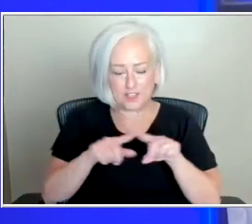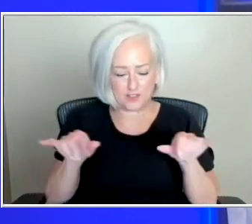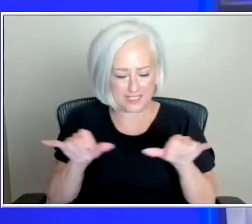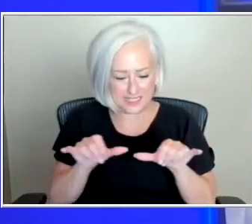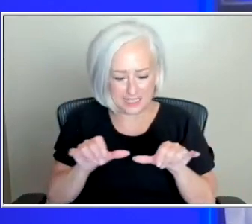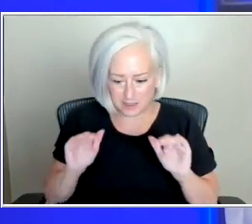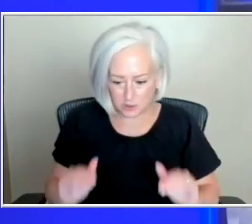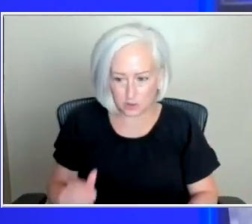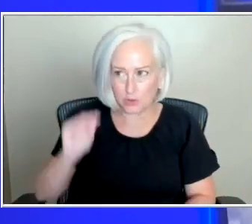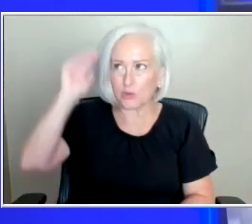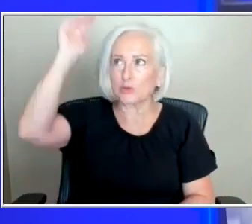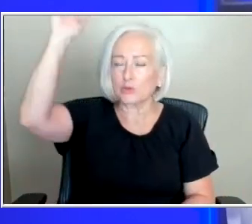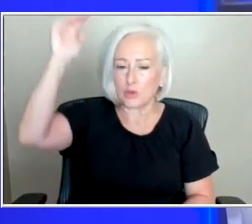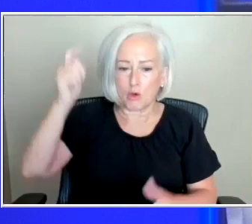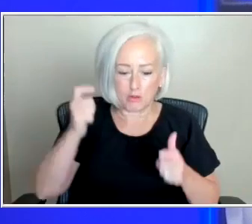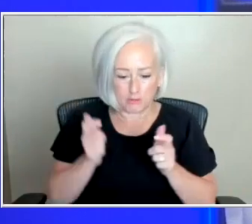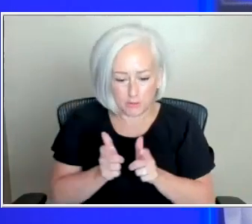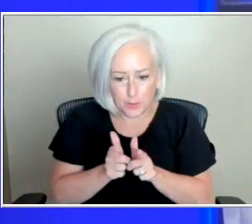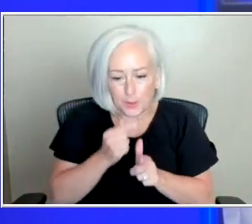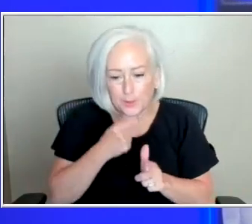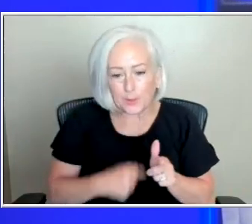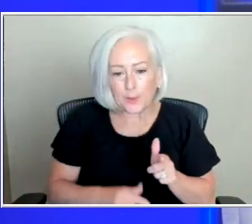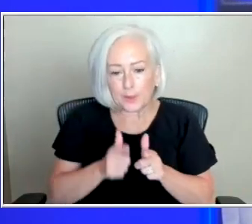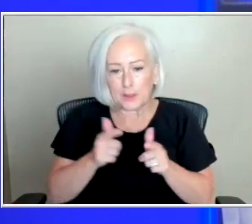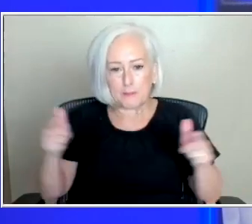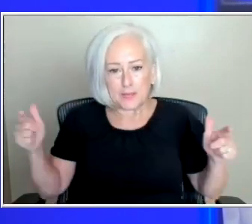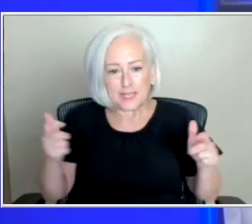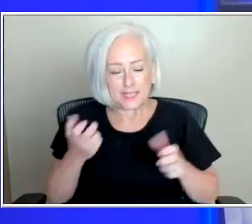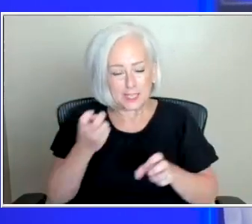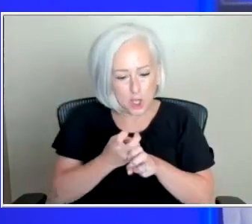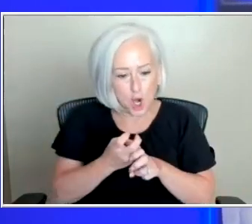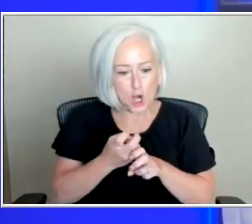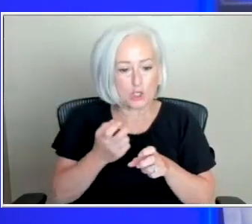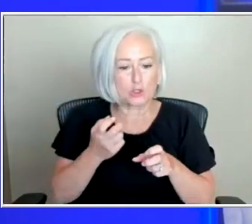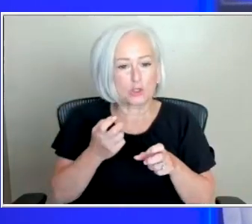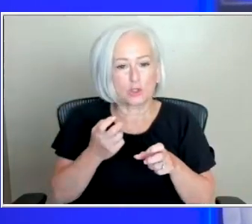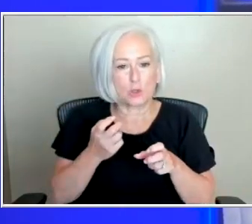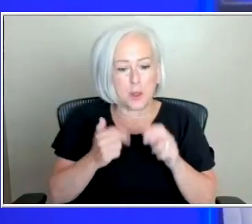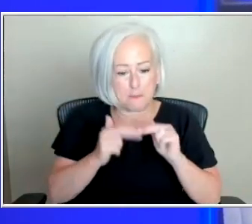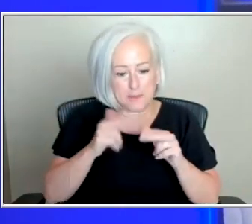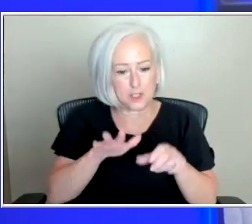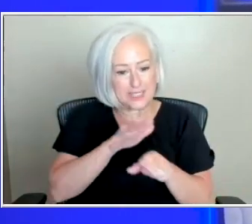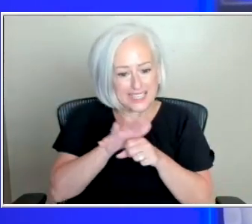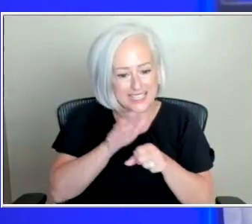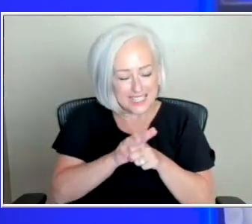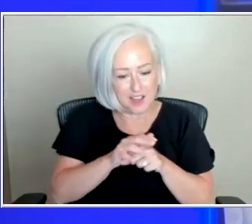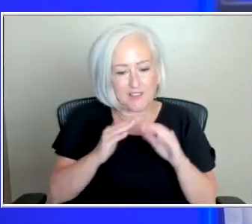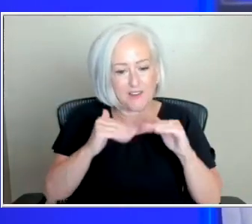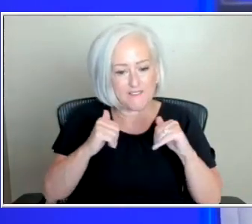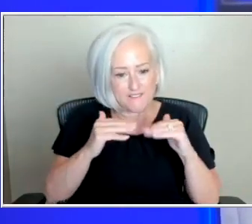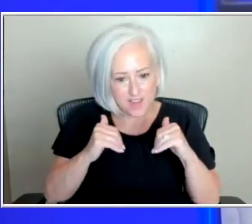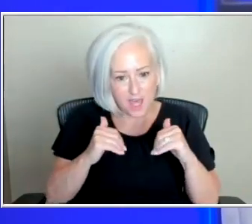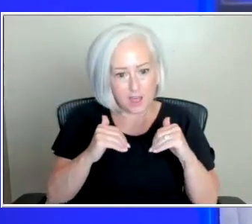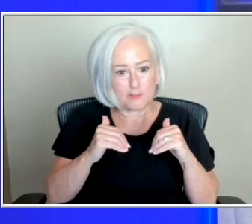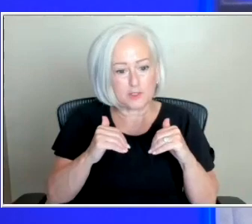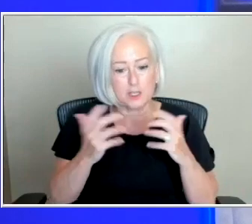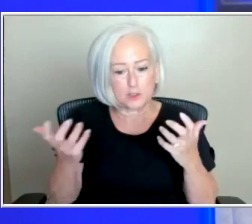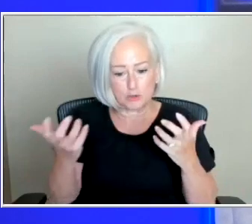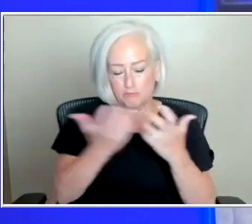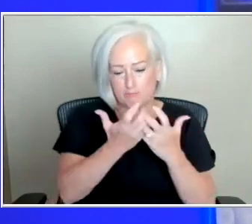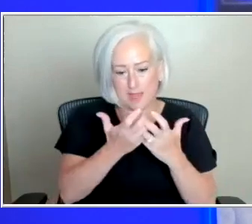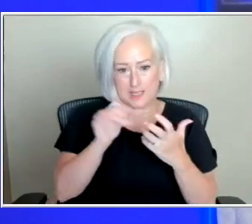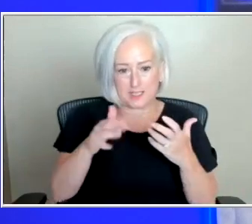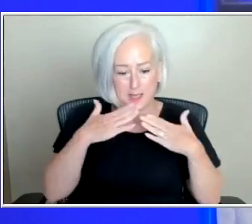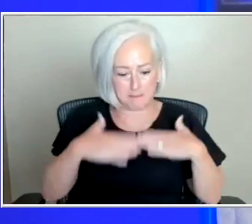to build enough valves that can accommodate, stay stable in that position, and do the function that they need